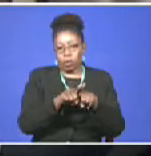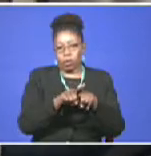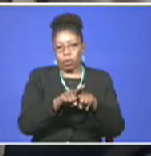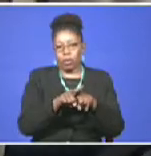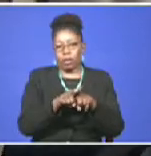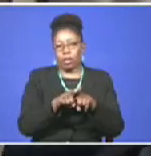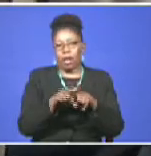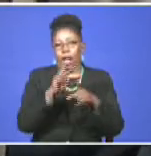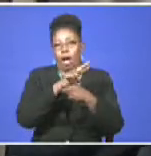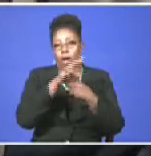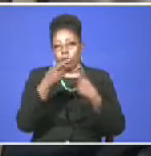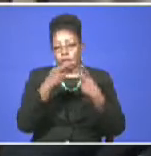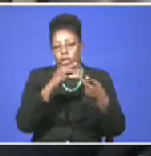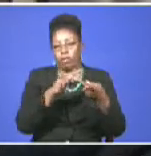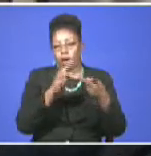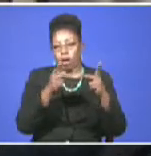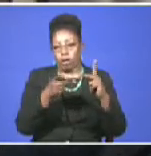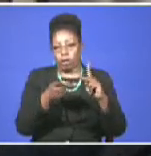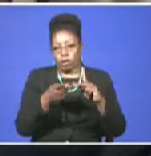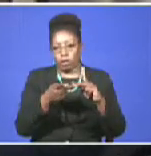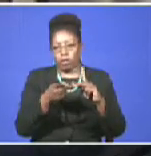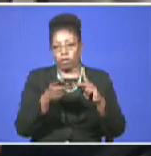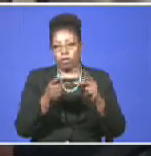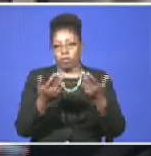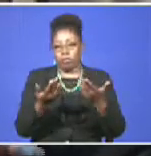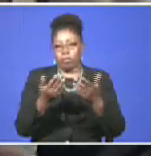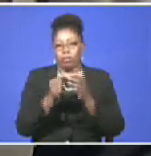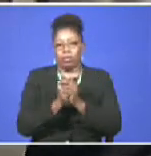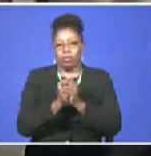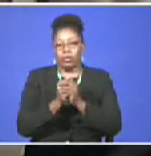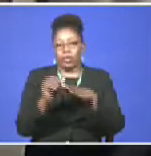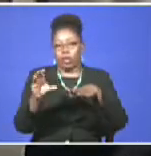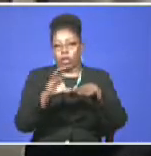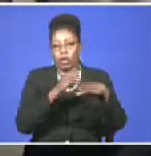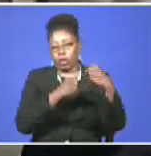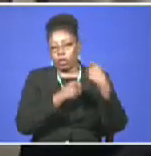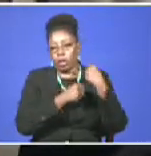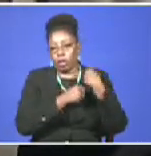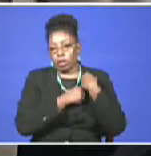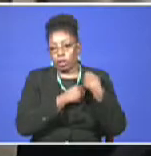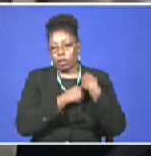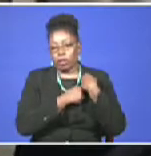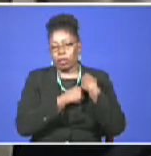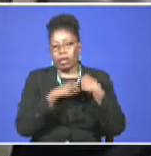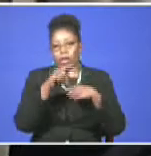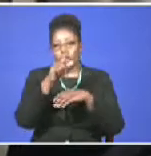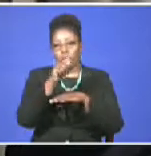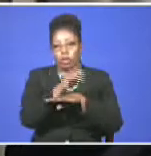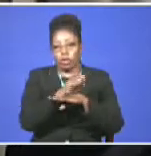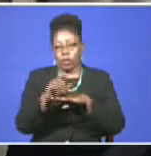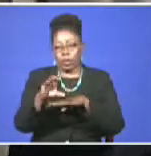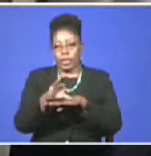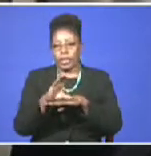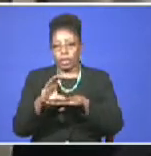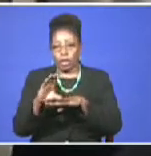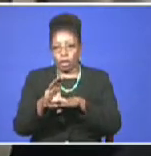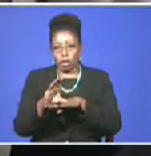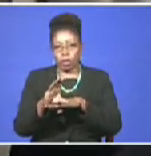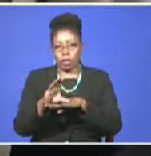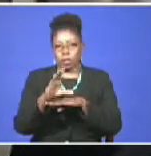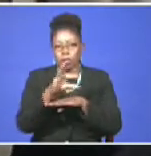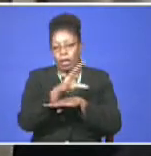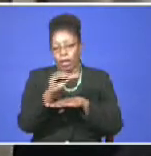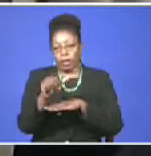our regional partners, whether it's the Coast Guard, the Turks and Caicos, and